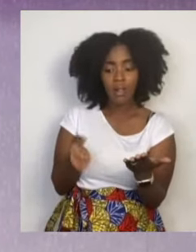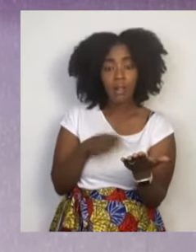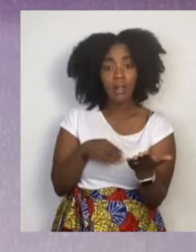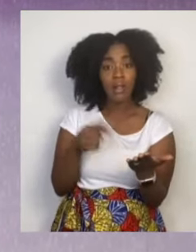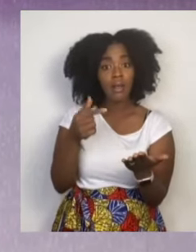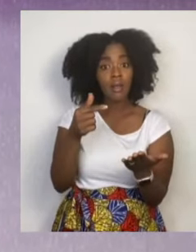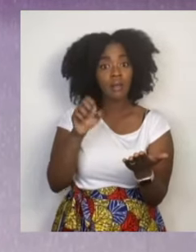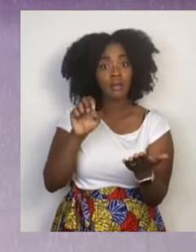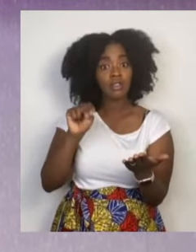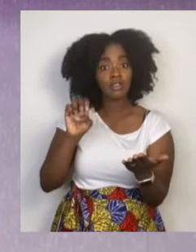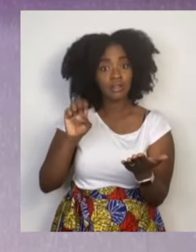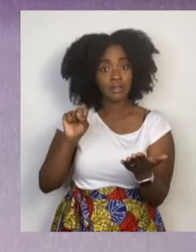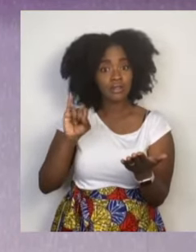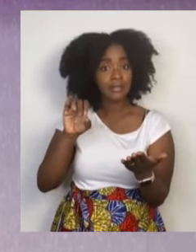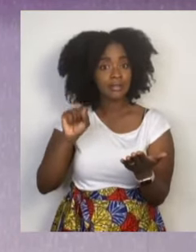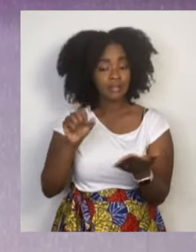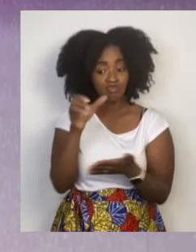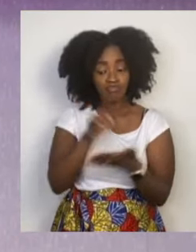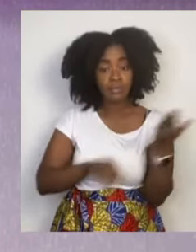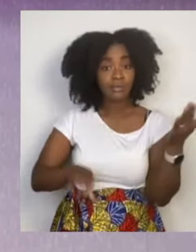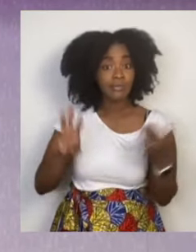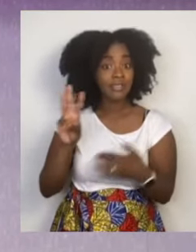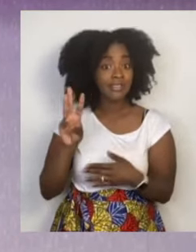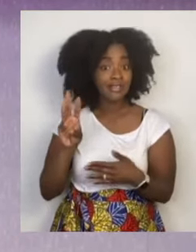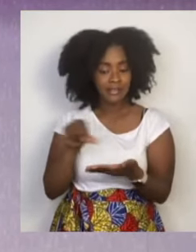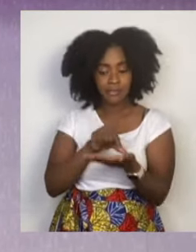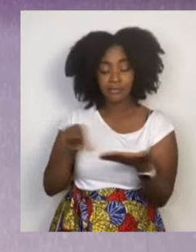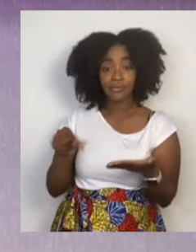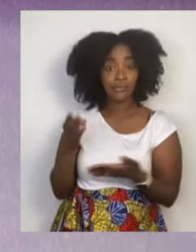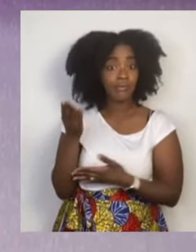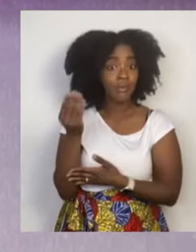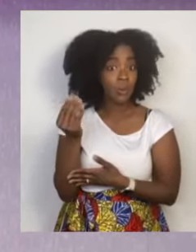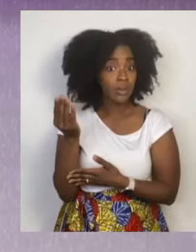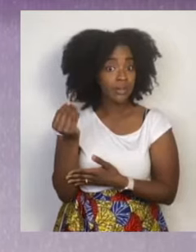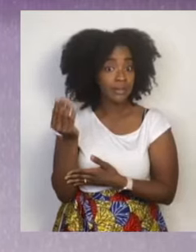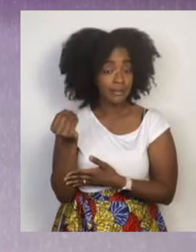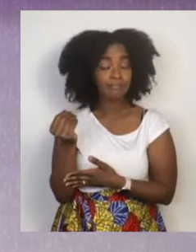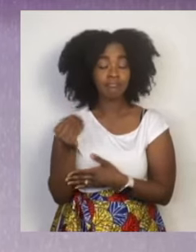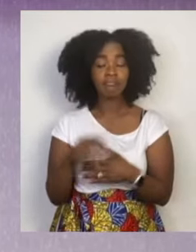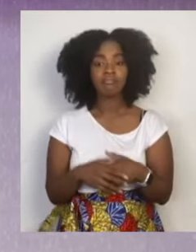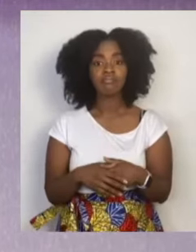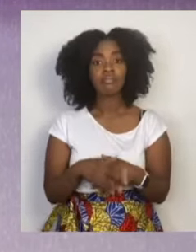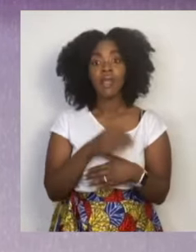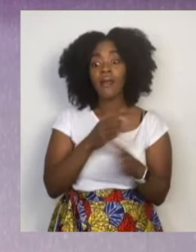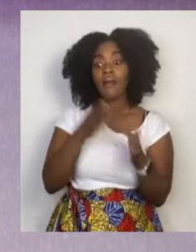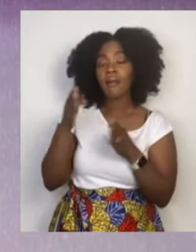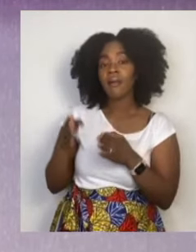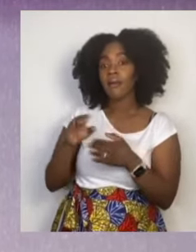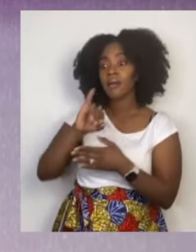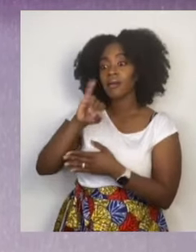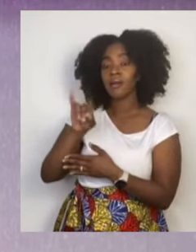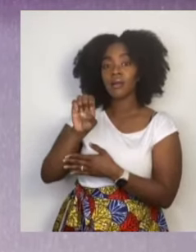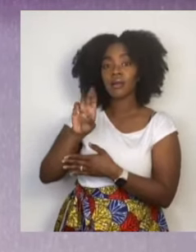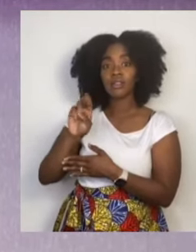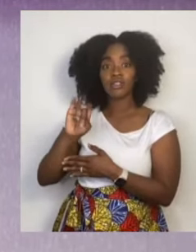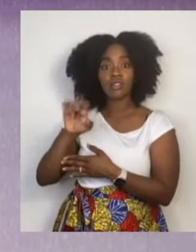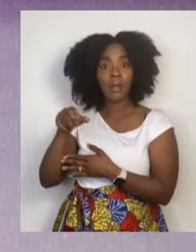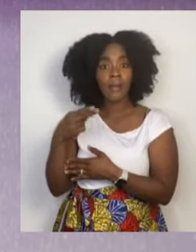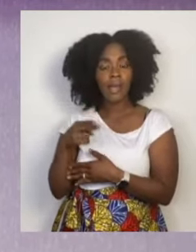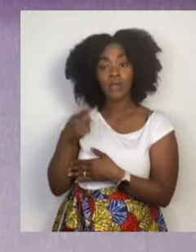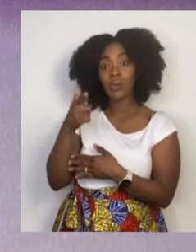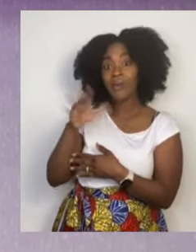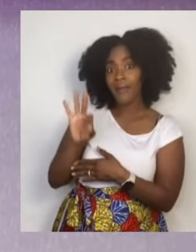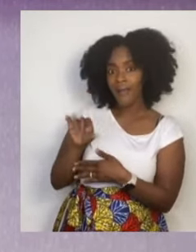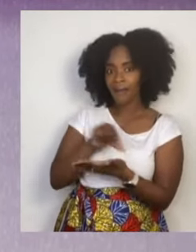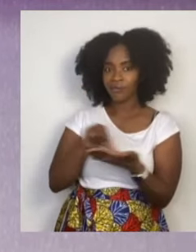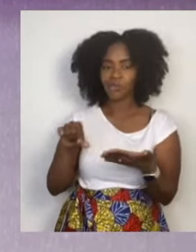Genesis chapter 6, verse 14. And Jeremiah 29:11. You can put your hand in